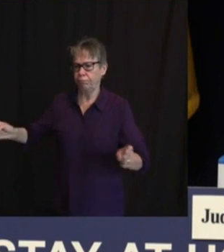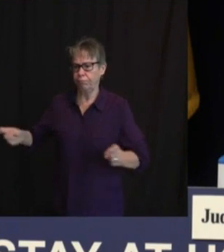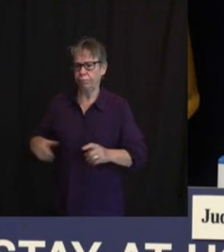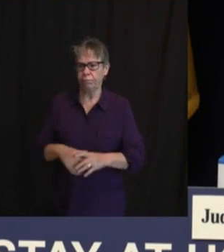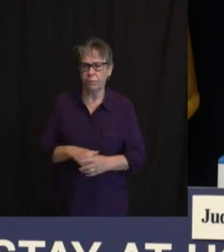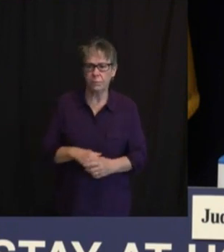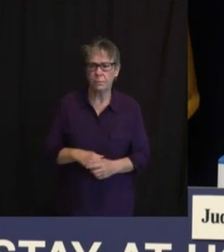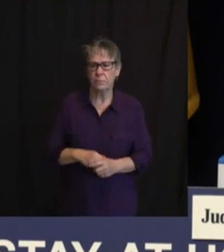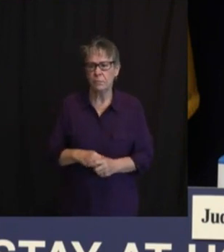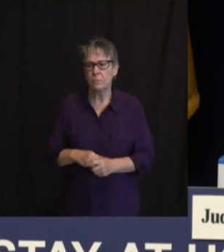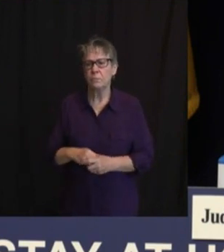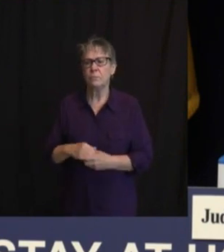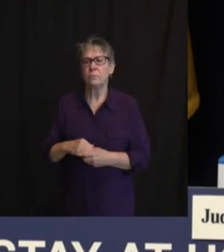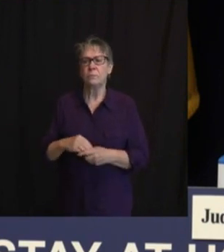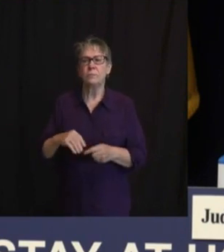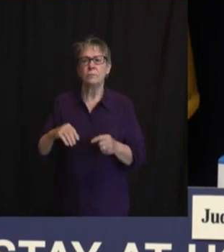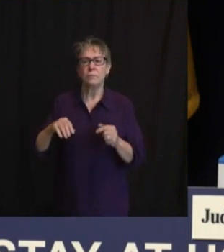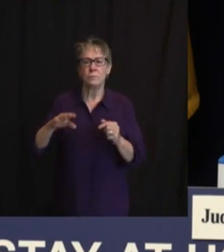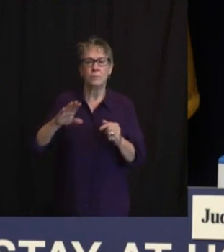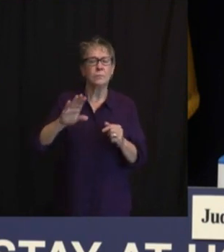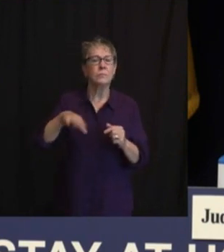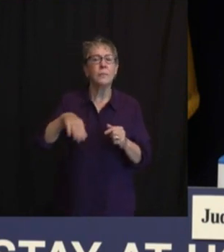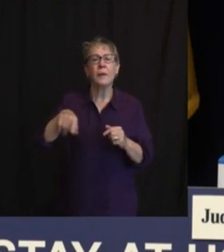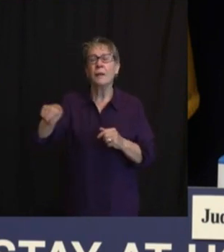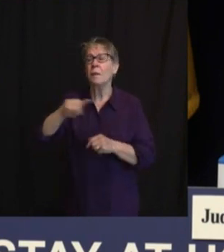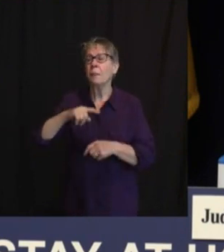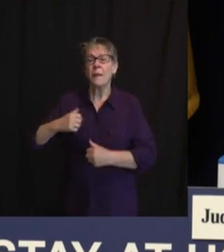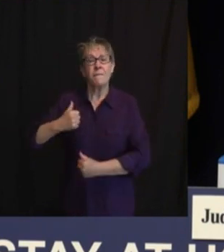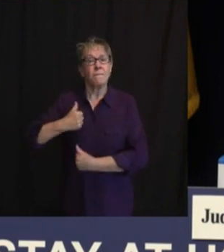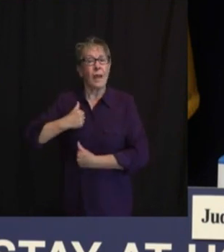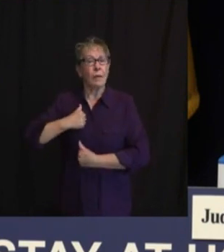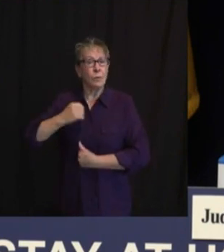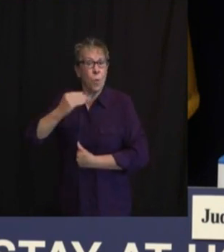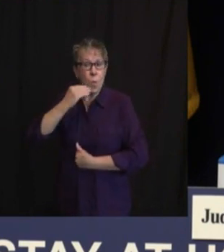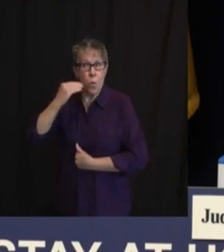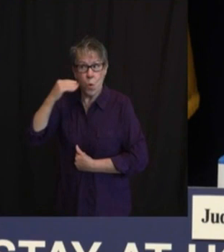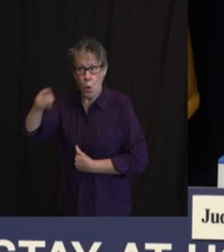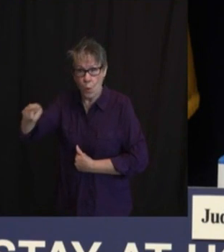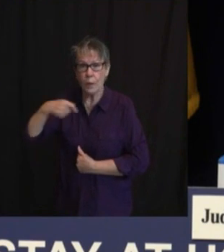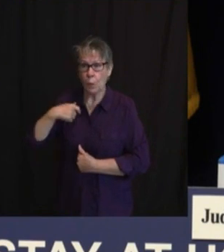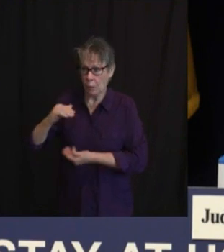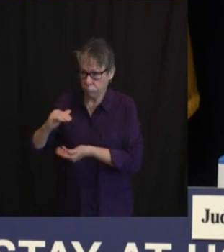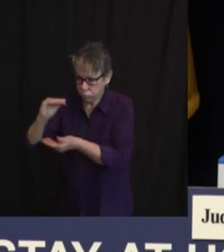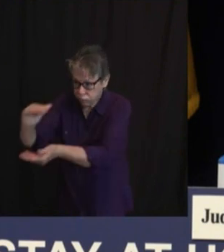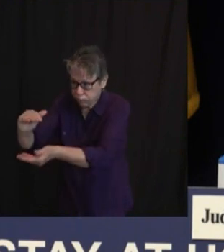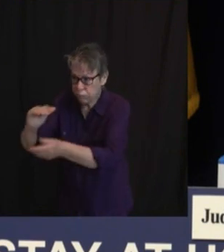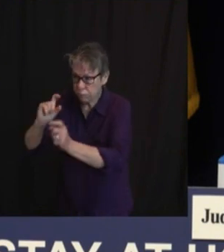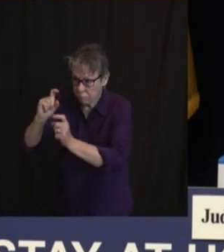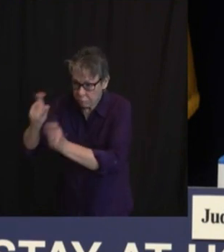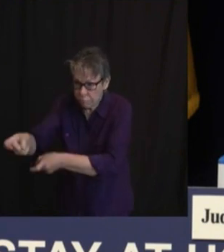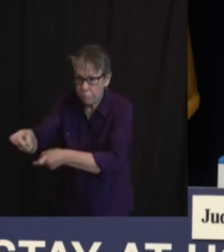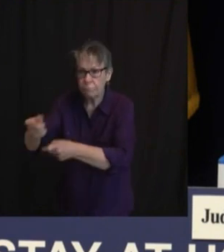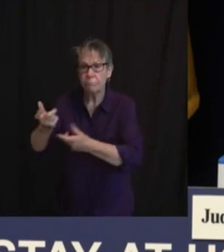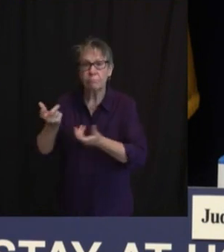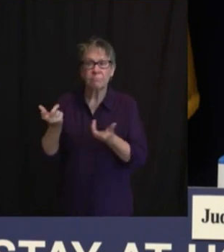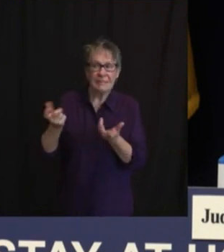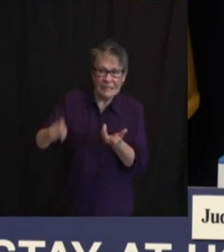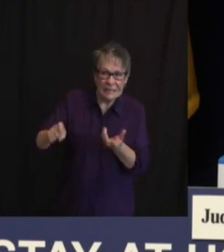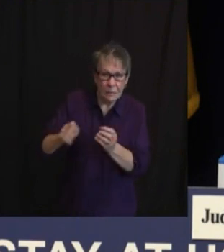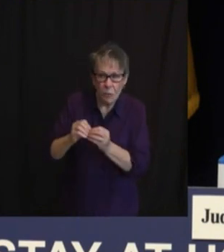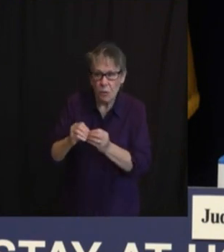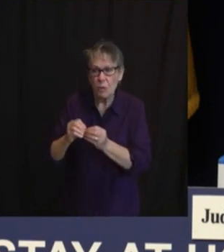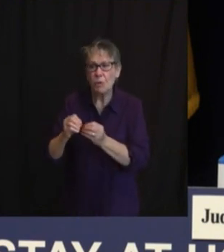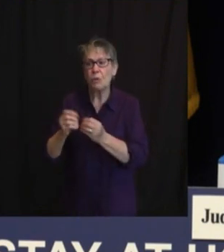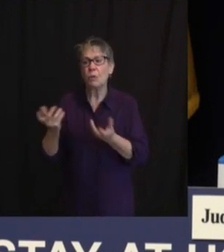18 guidances. Now we are testing every single resident and staff statewide. This focus on